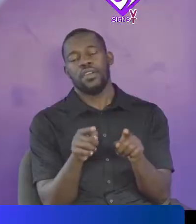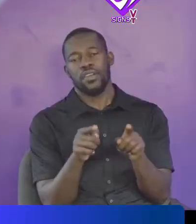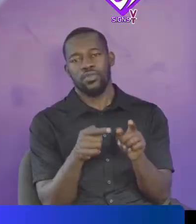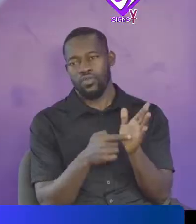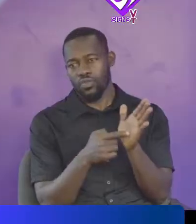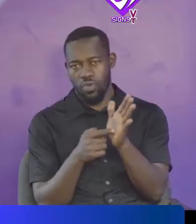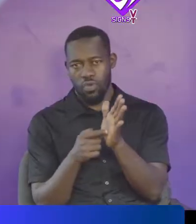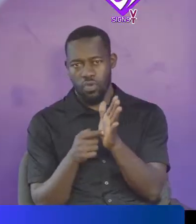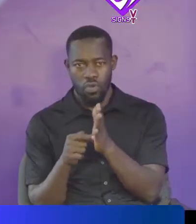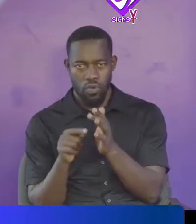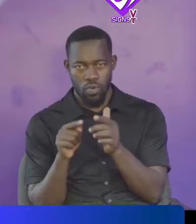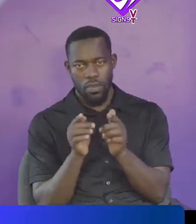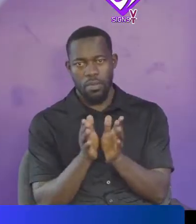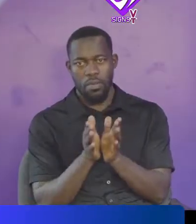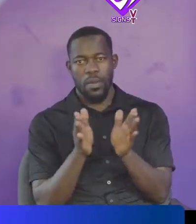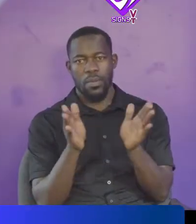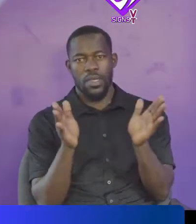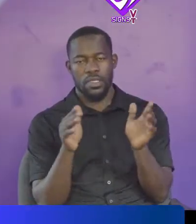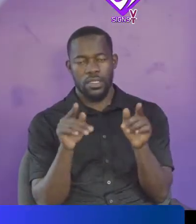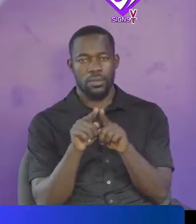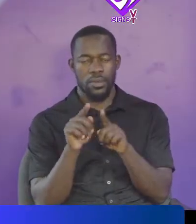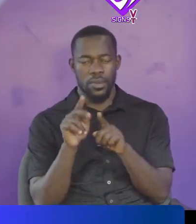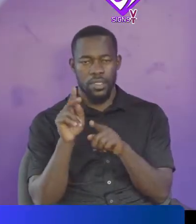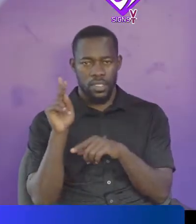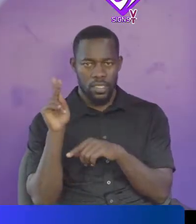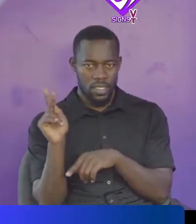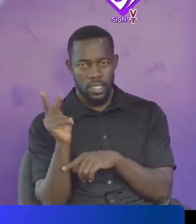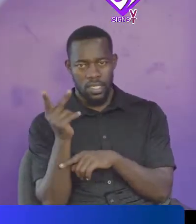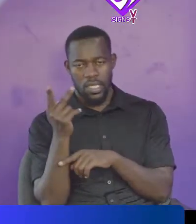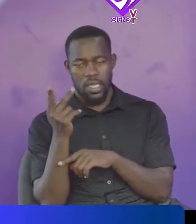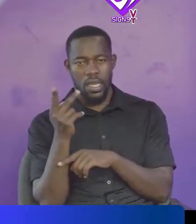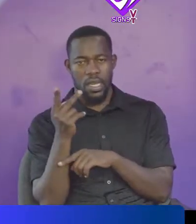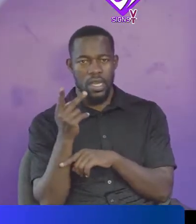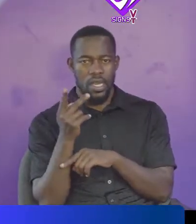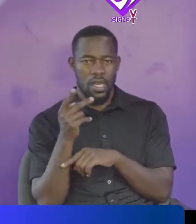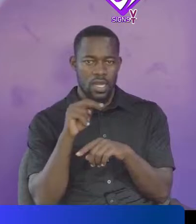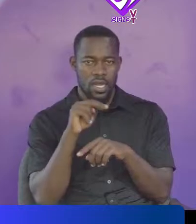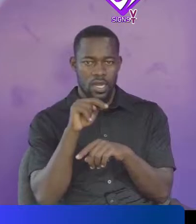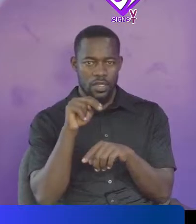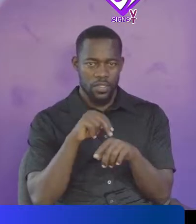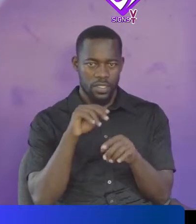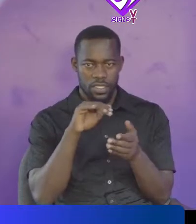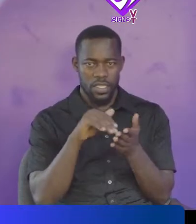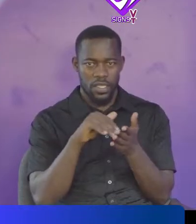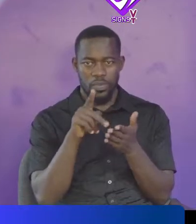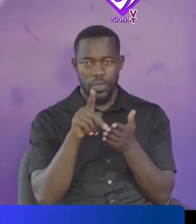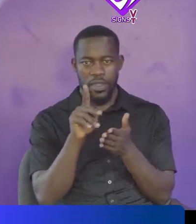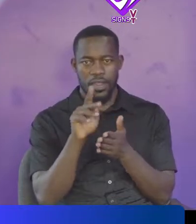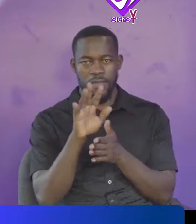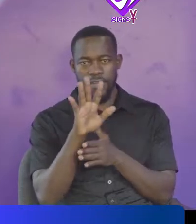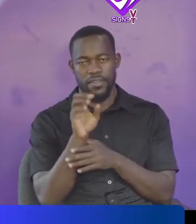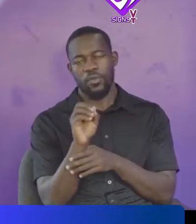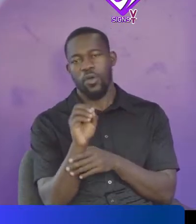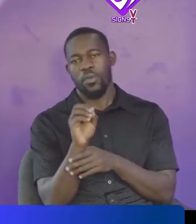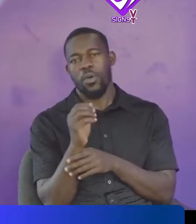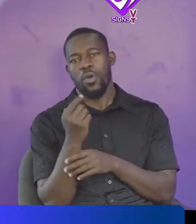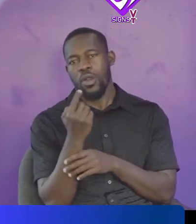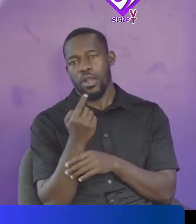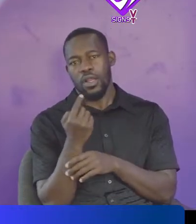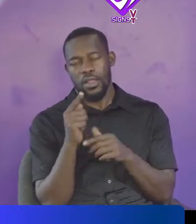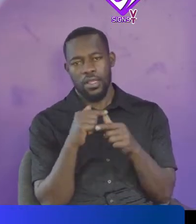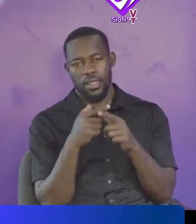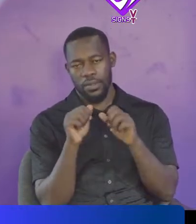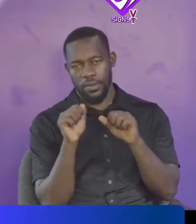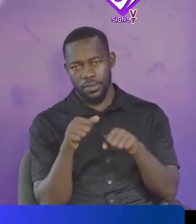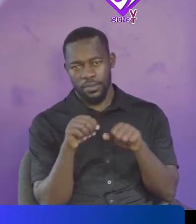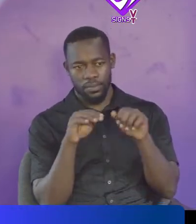public, and the Kenyan Public, National Center, they're at 50 shillings. Yeah. Just 50 Kenya shillings to access, to just